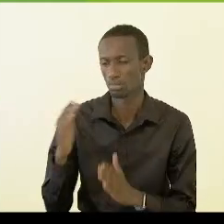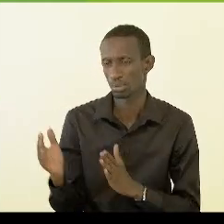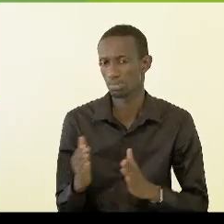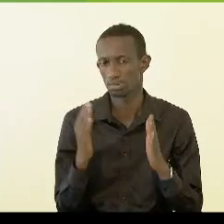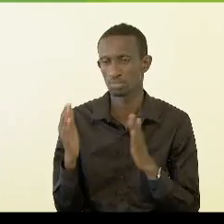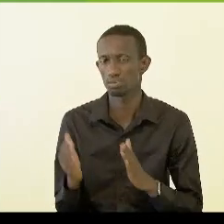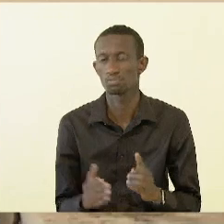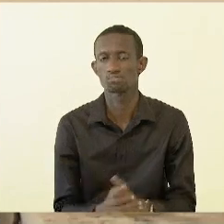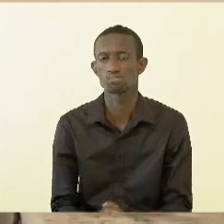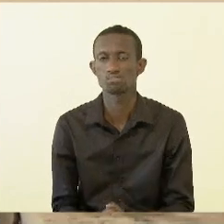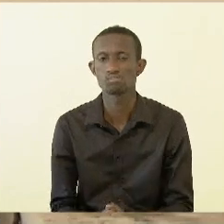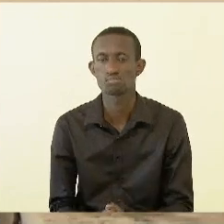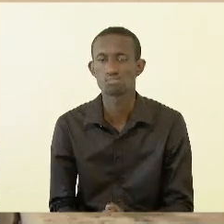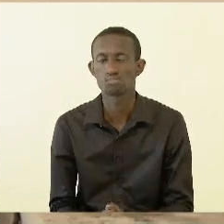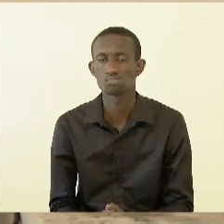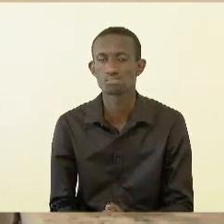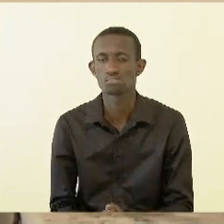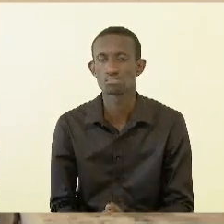of